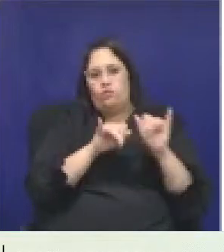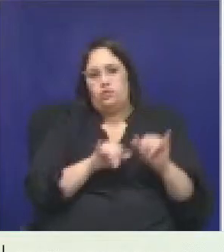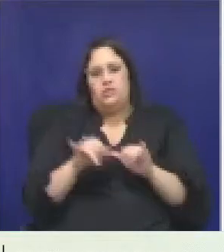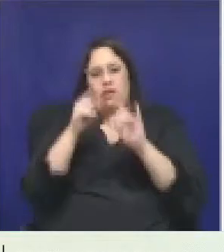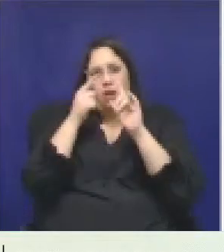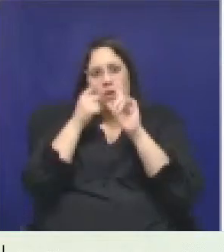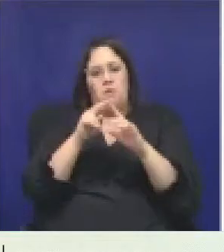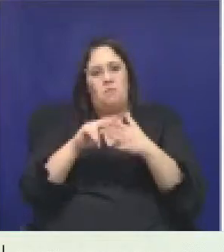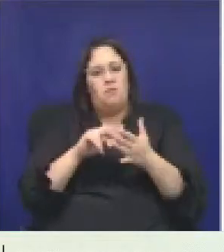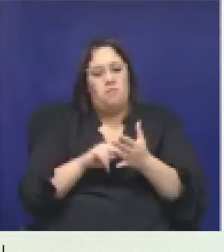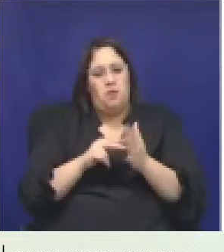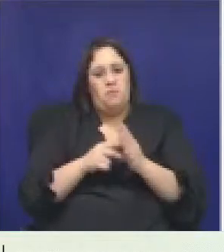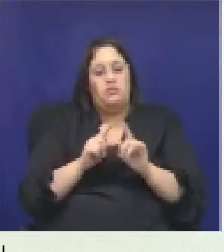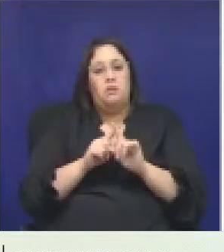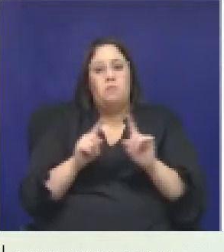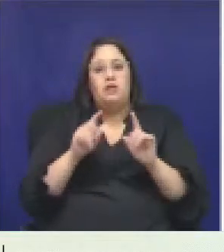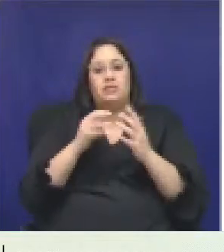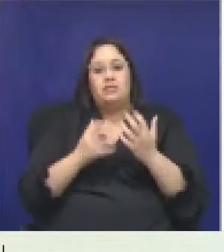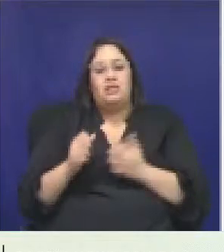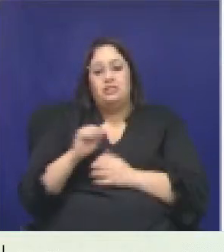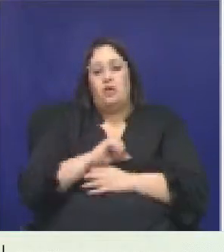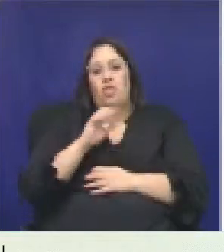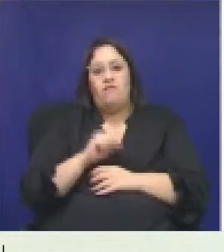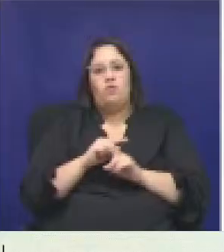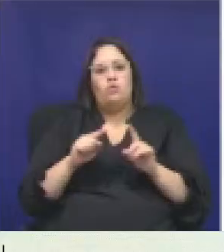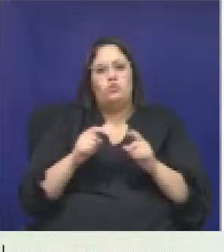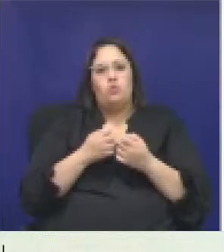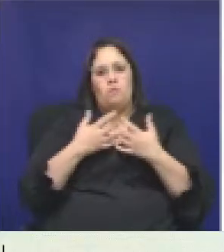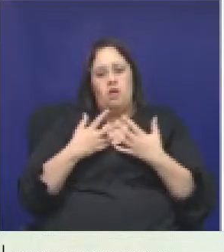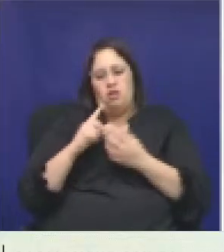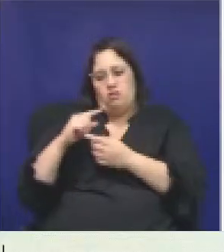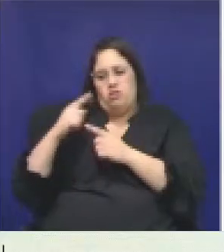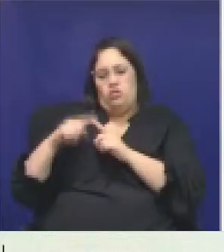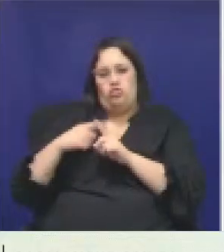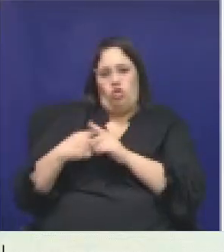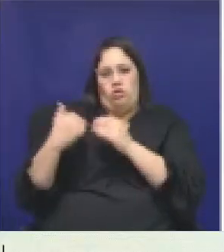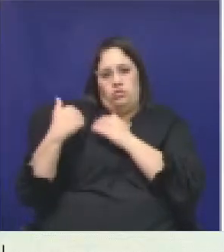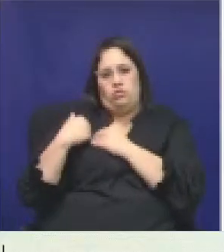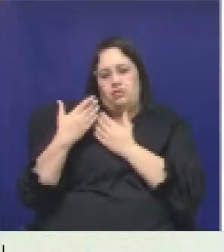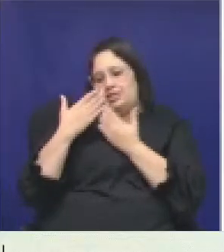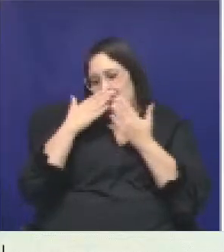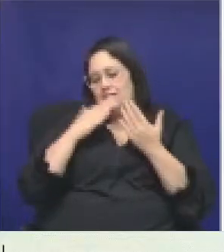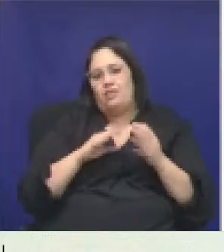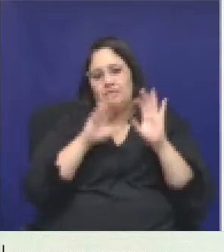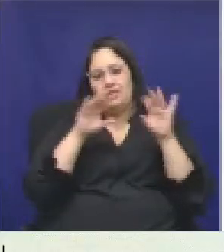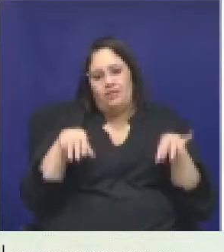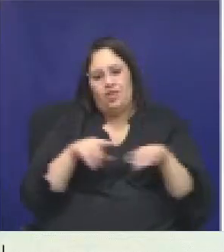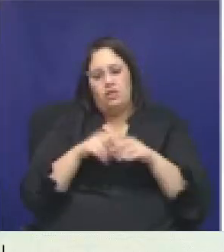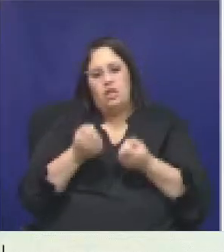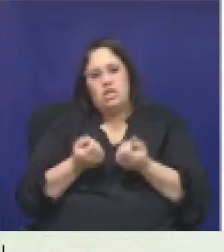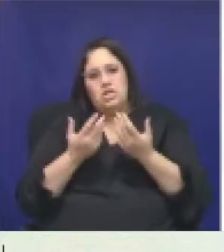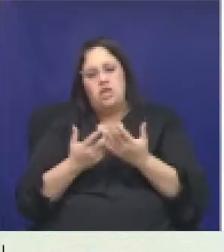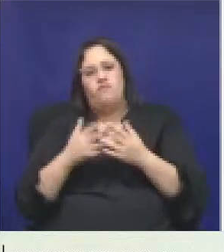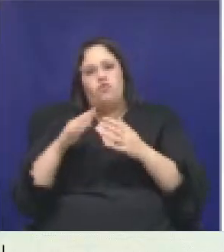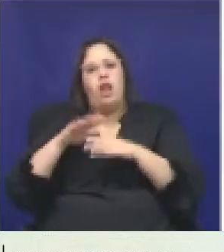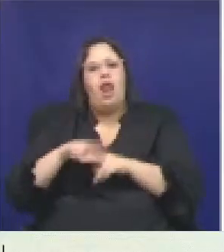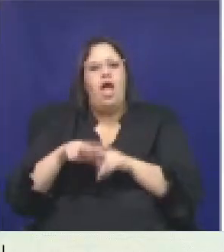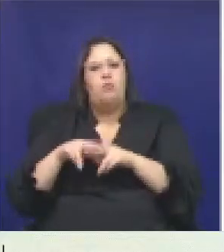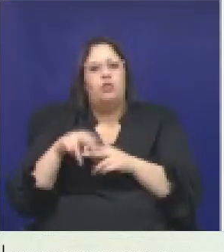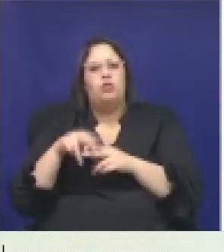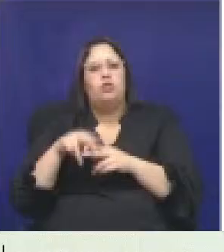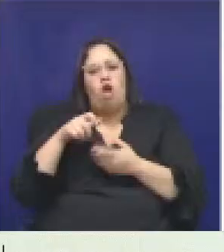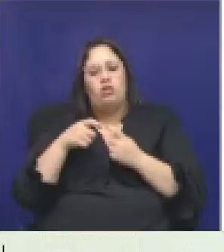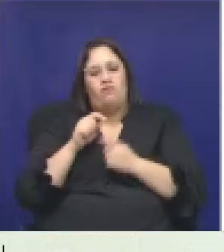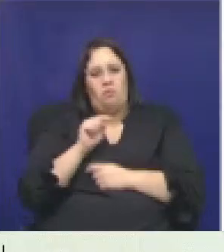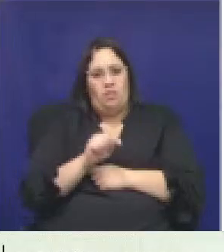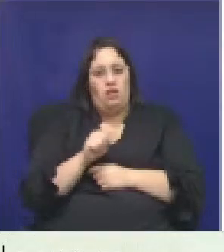intent. Stats SA has also undertaken a mammoth task to document death certificates and produce reliable data from these inputs. It